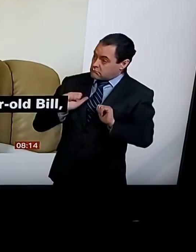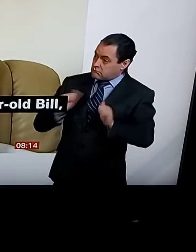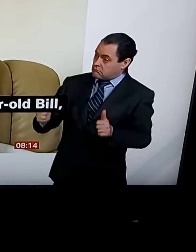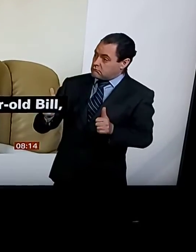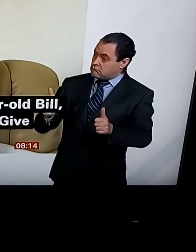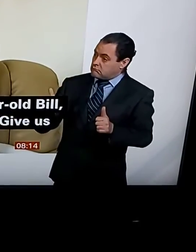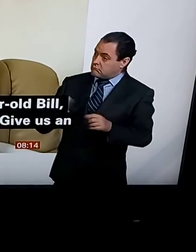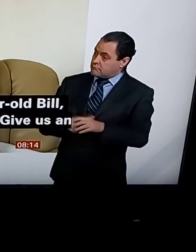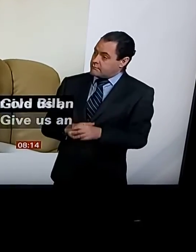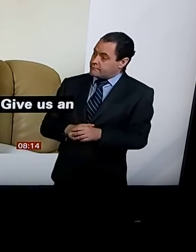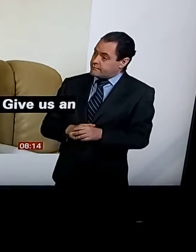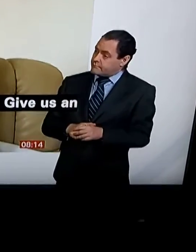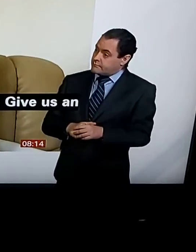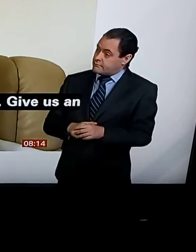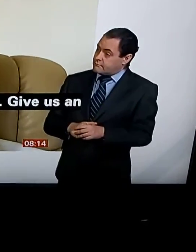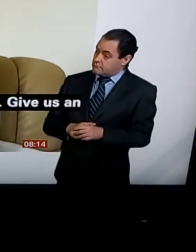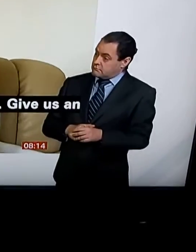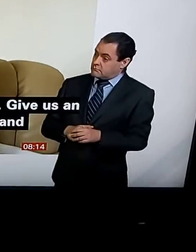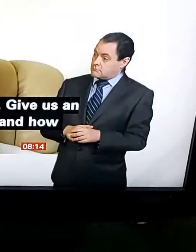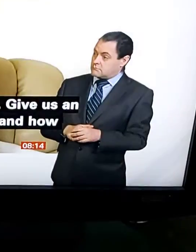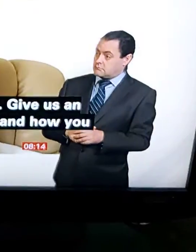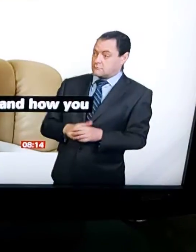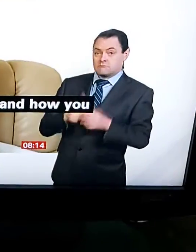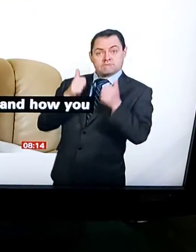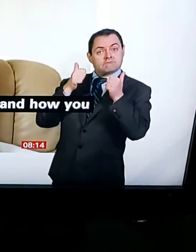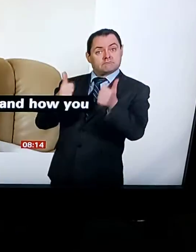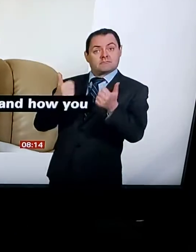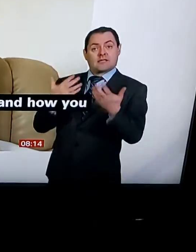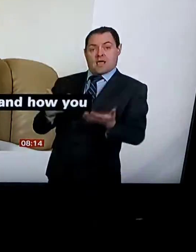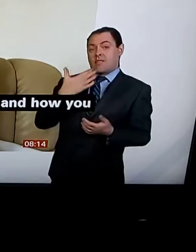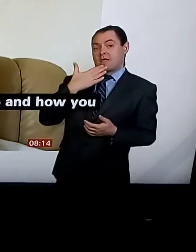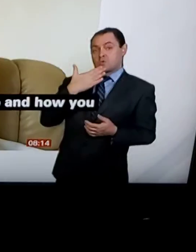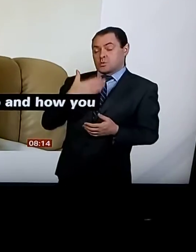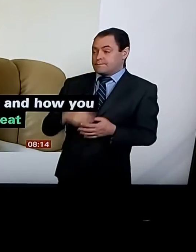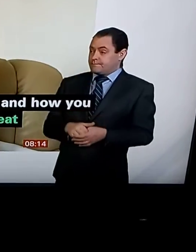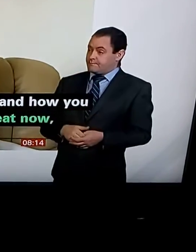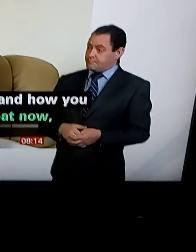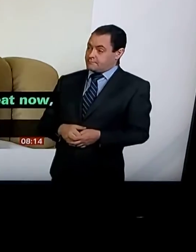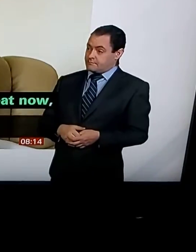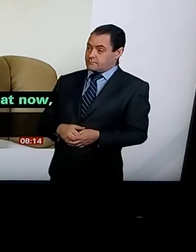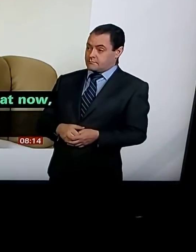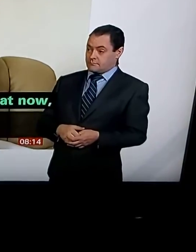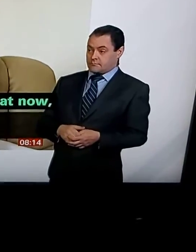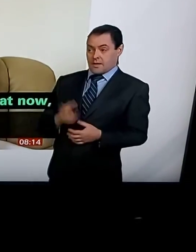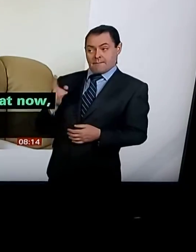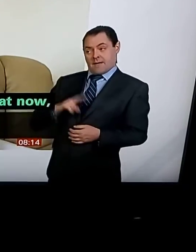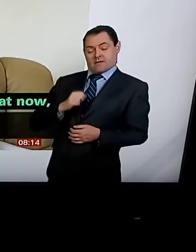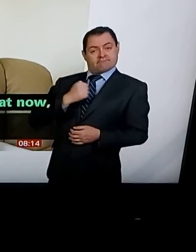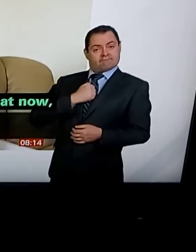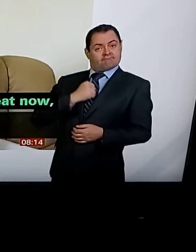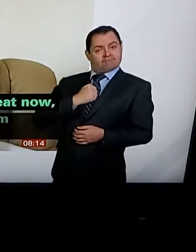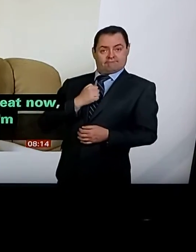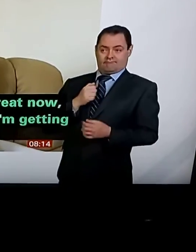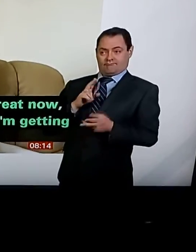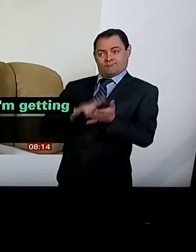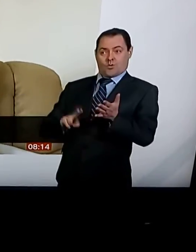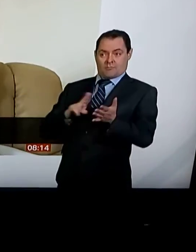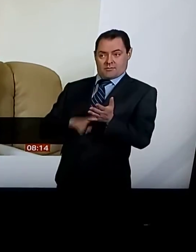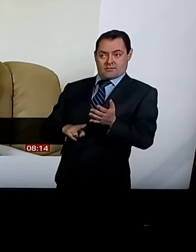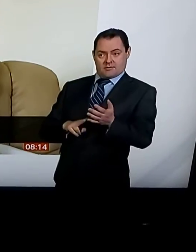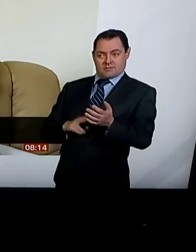recovering? I am great now, thank you very much. I'm getting back to what I was before